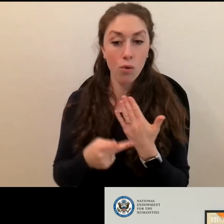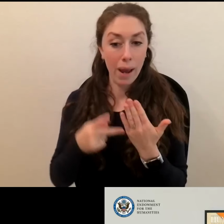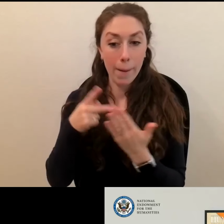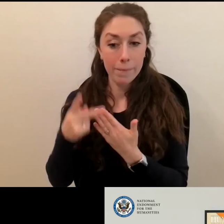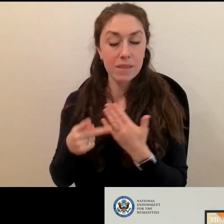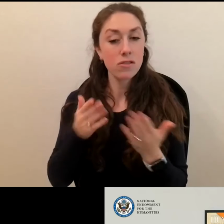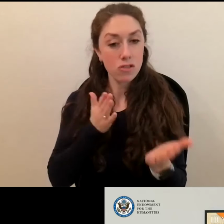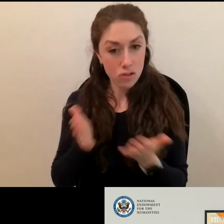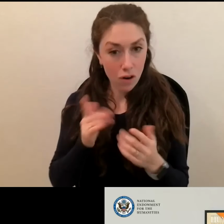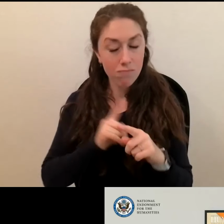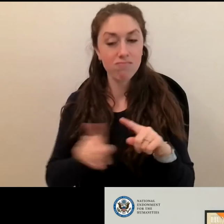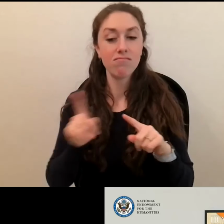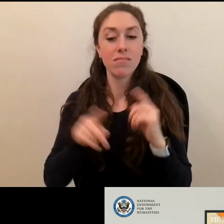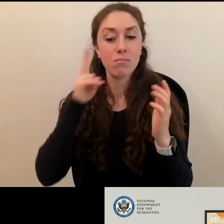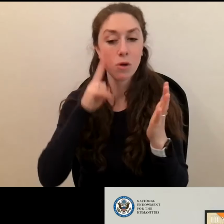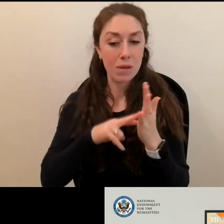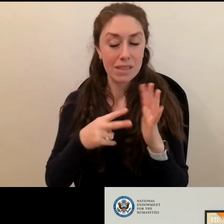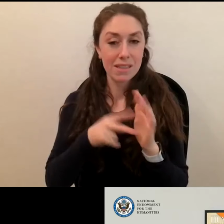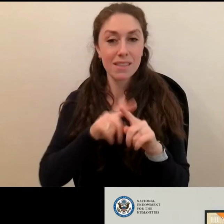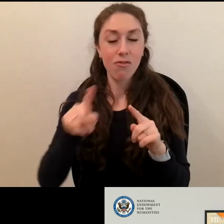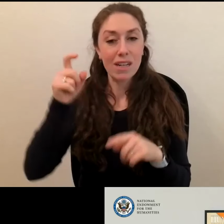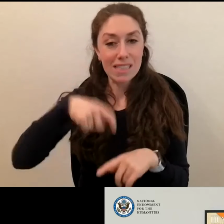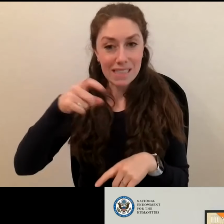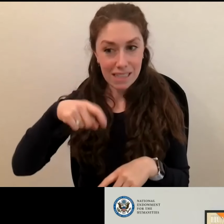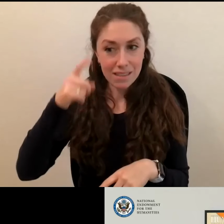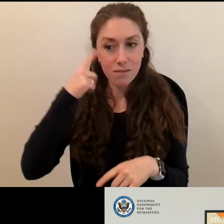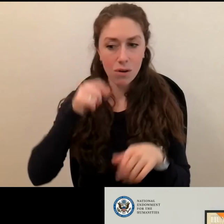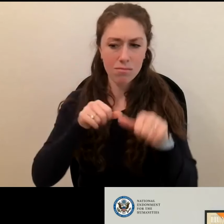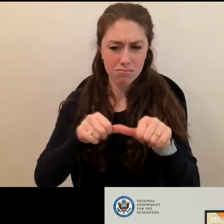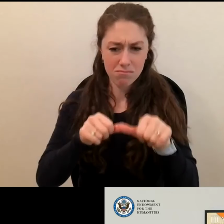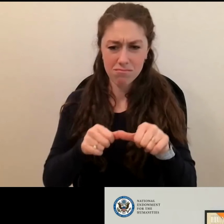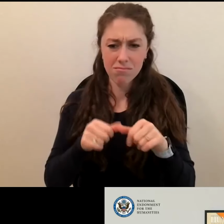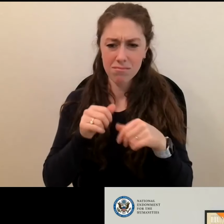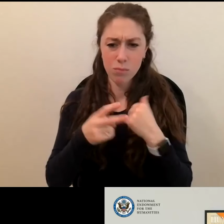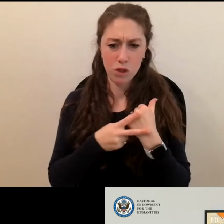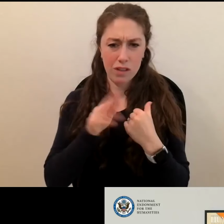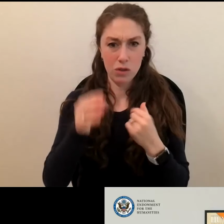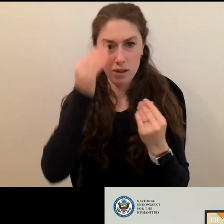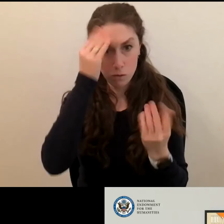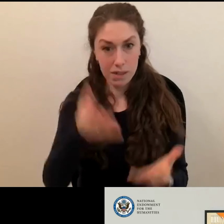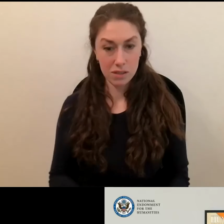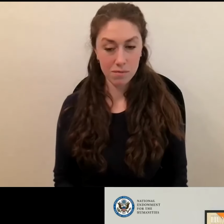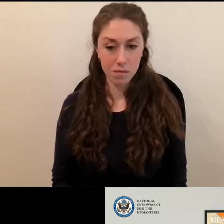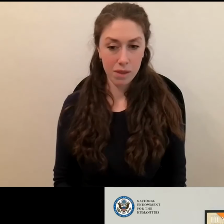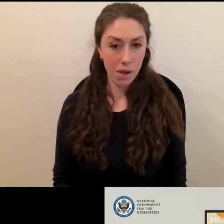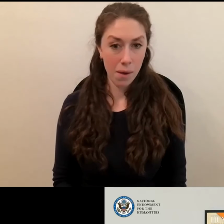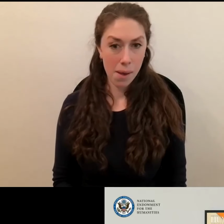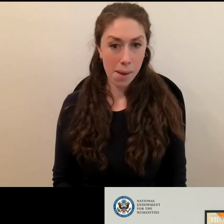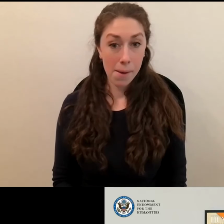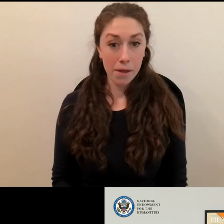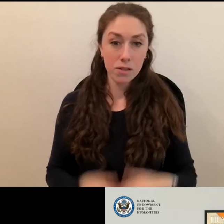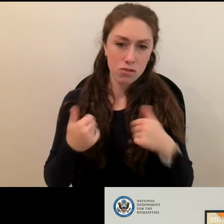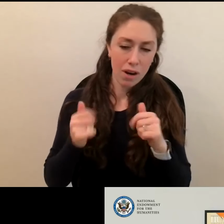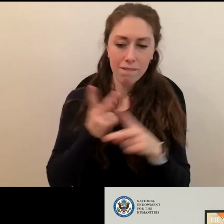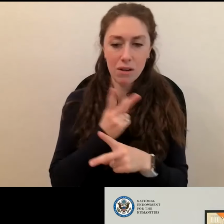of different purposes and needs in terms of preserving your content. So there's a little bit of trying to figure out what the best program